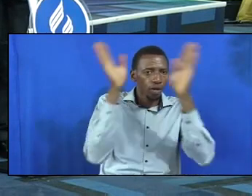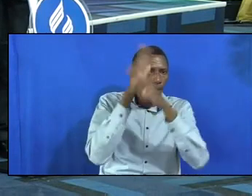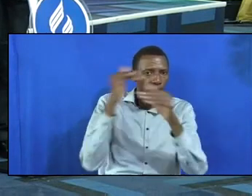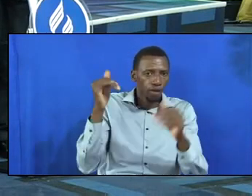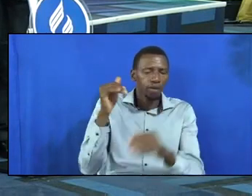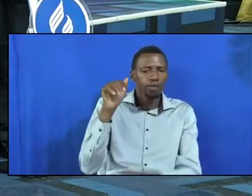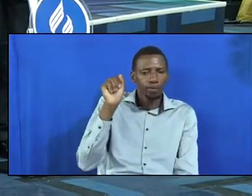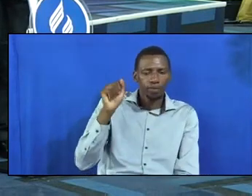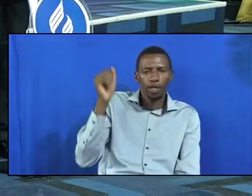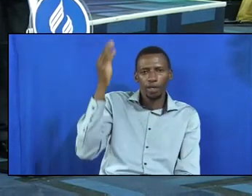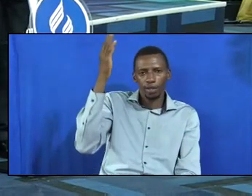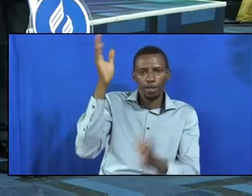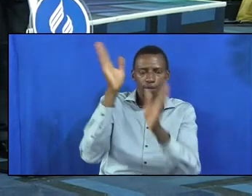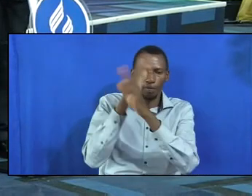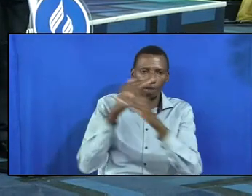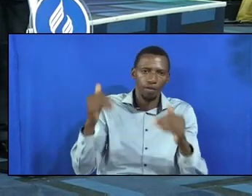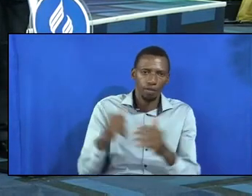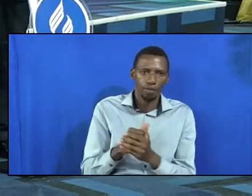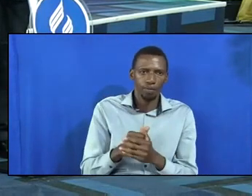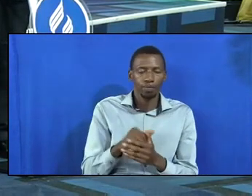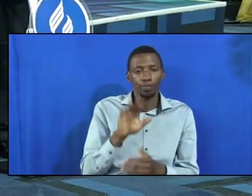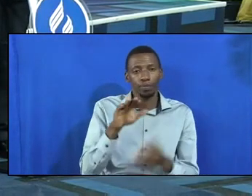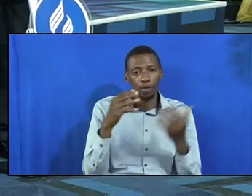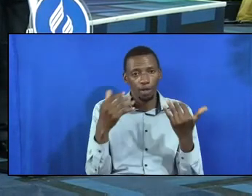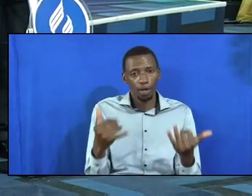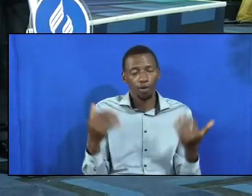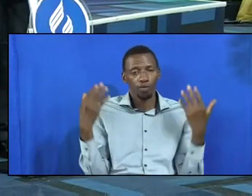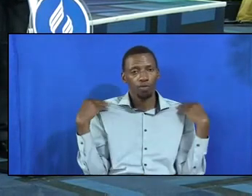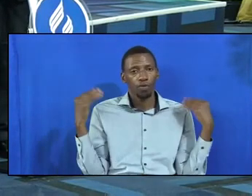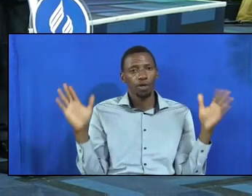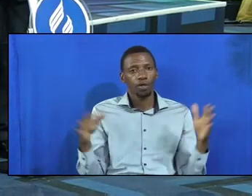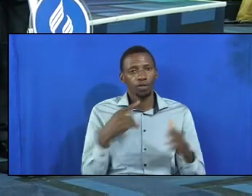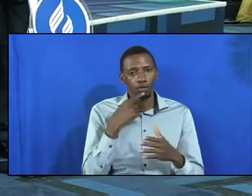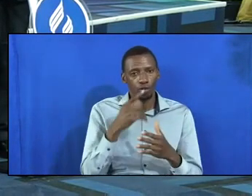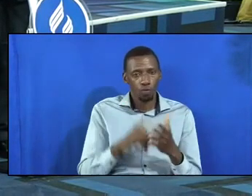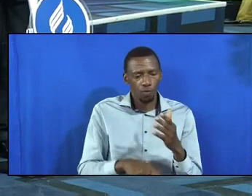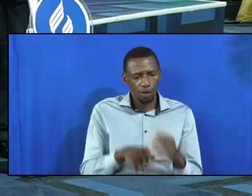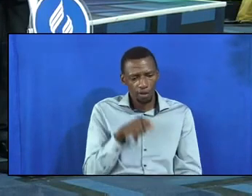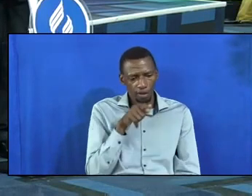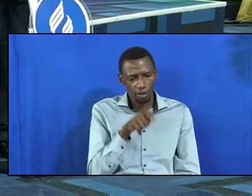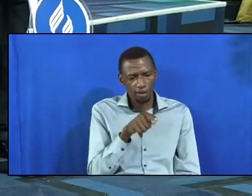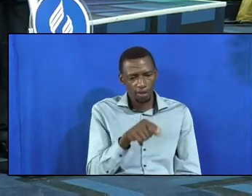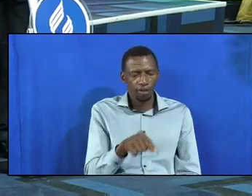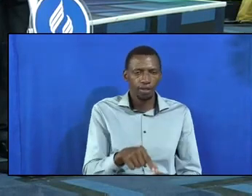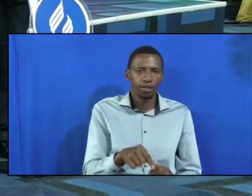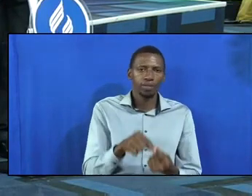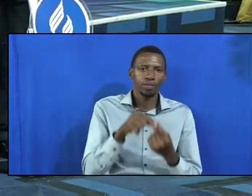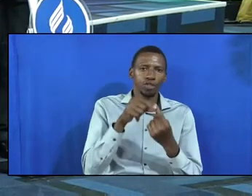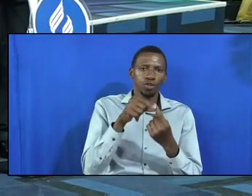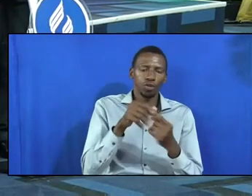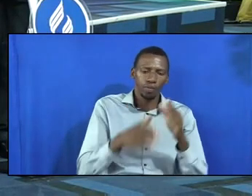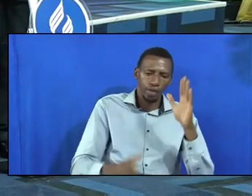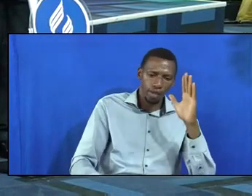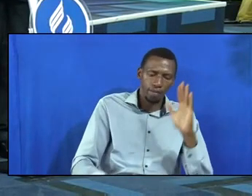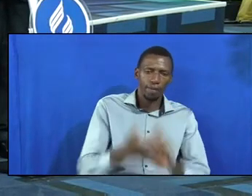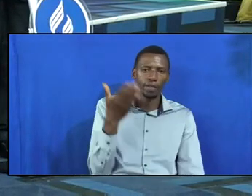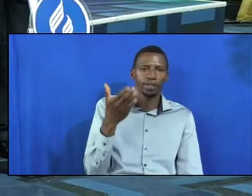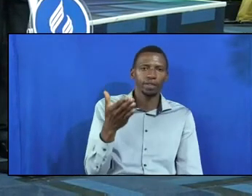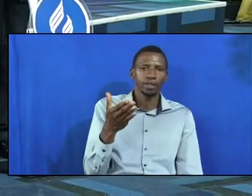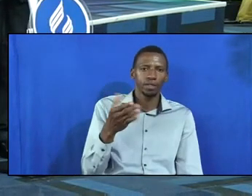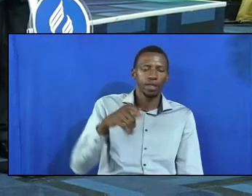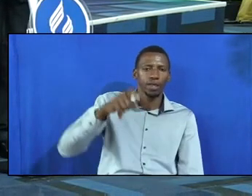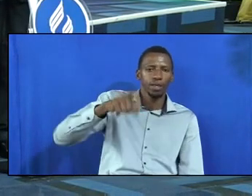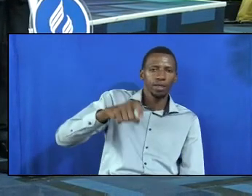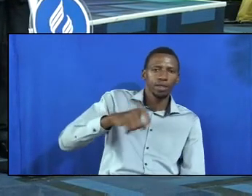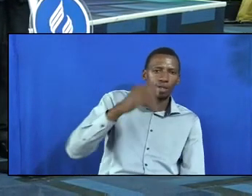So the angel now says, this was a special emergency need. Because the